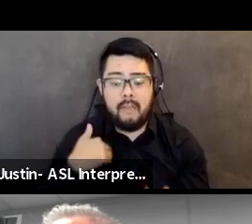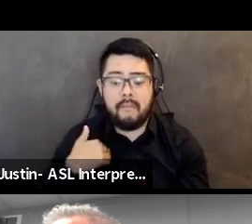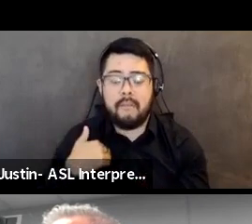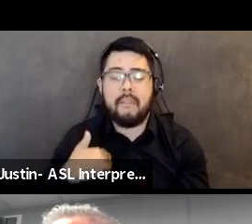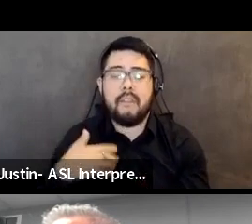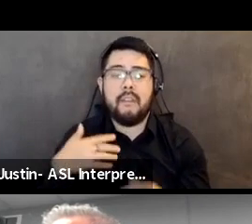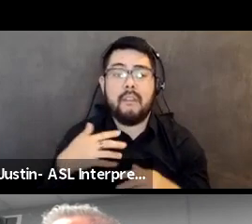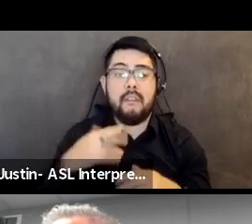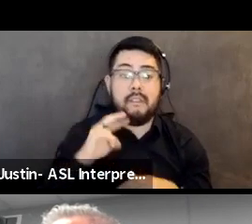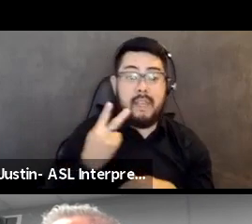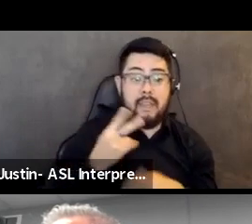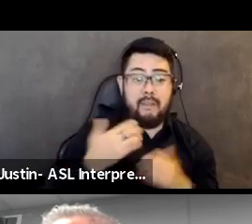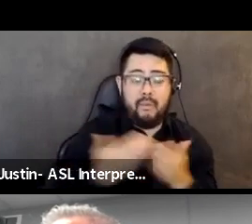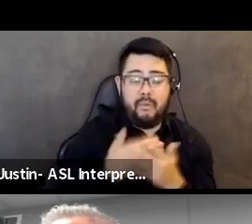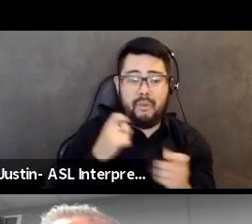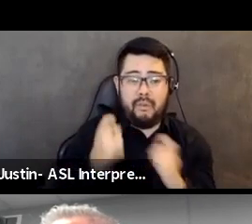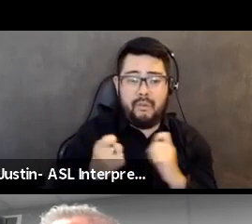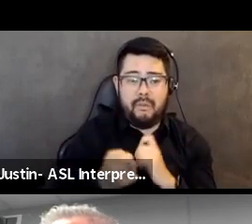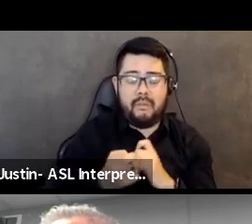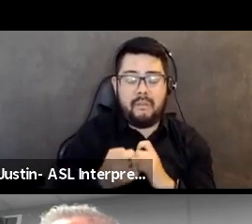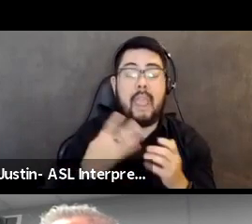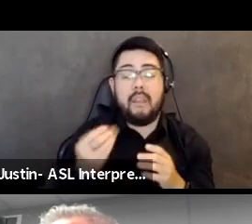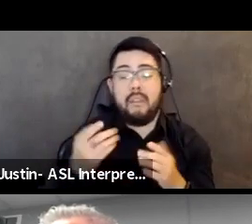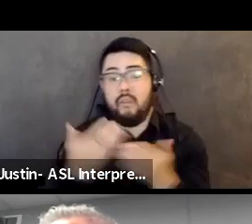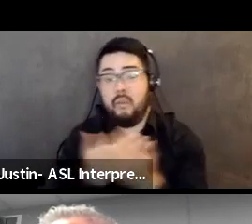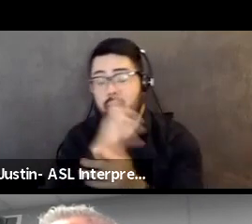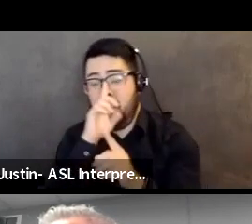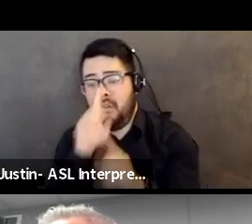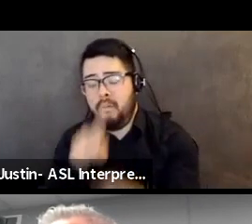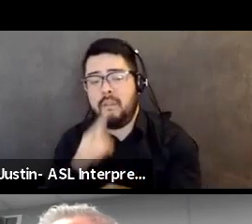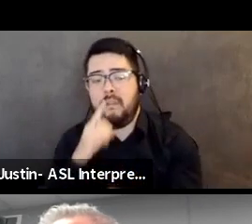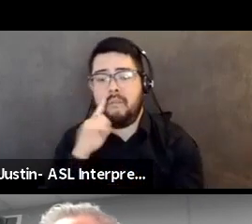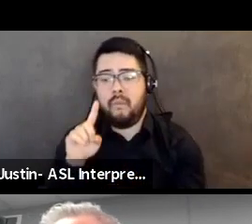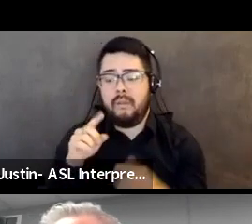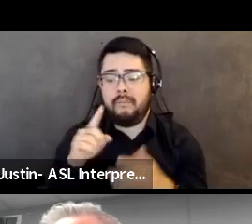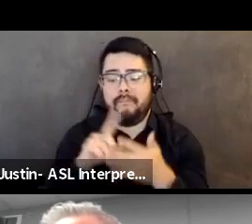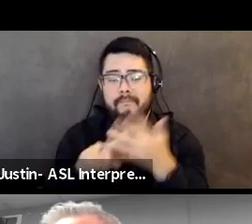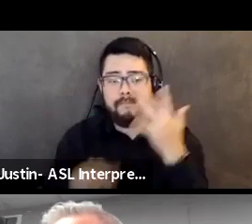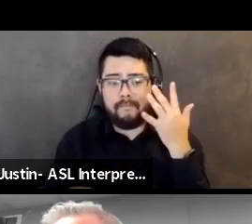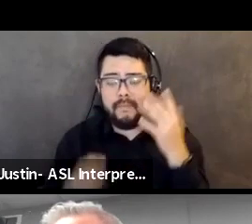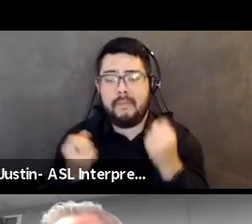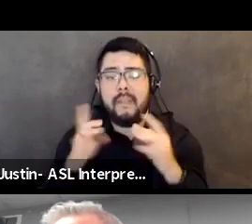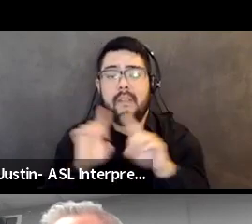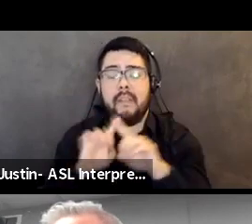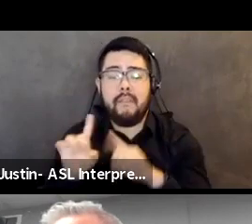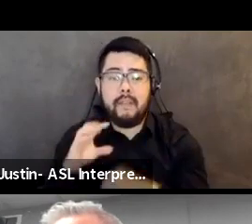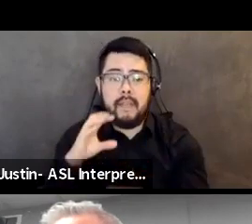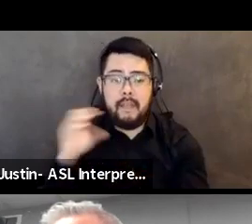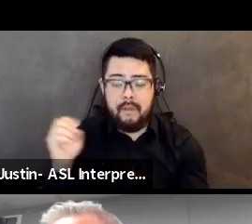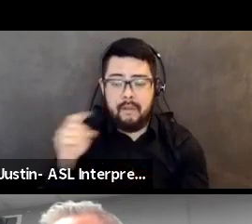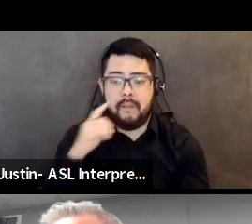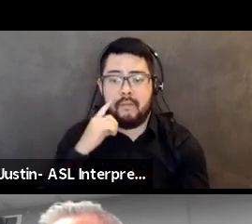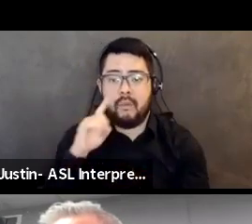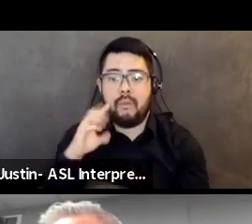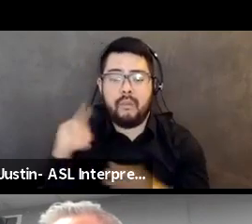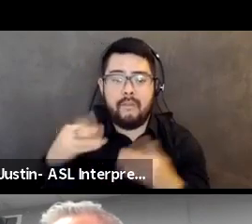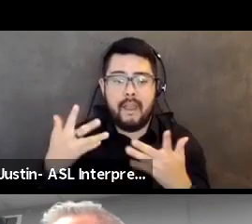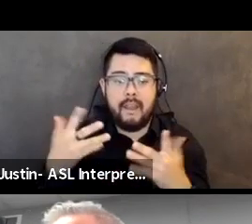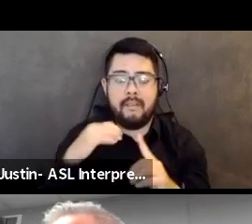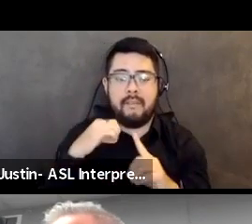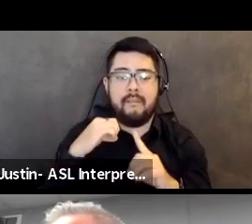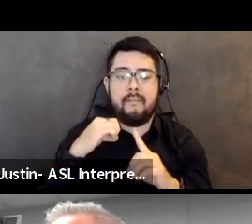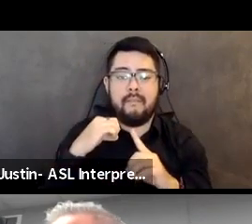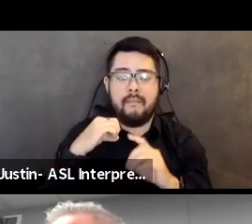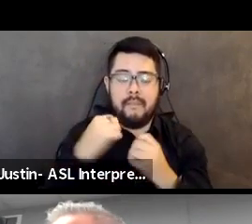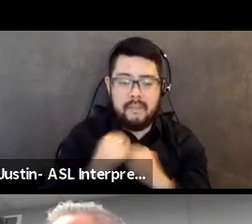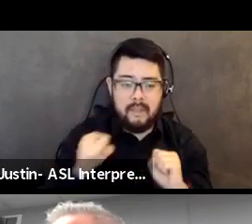renewal agreements with and new agreements with various vendors to provide safe haven sites and services